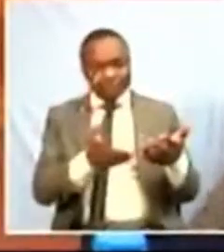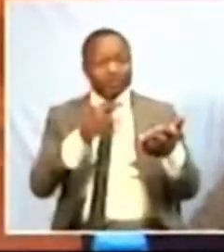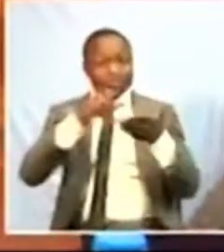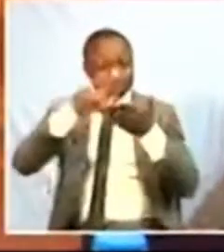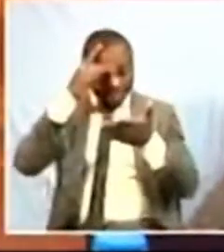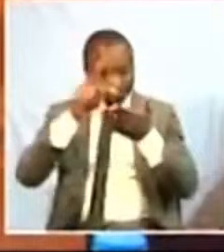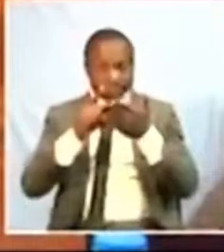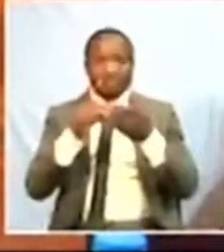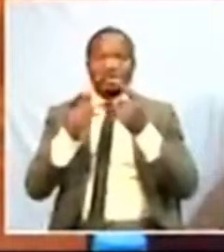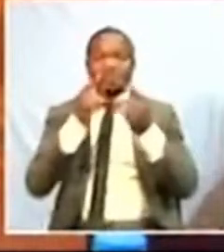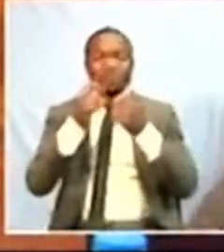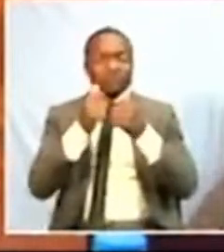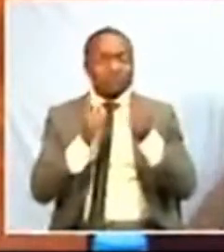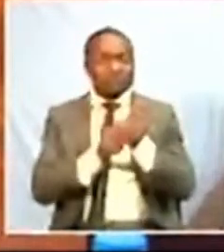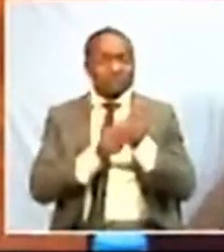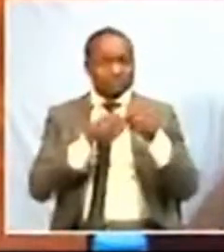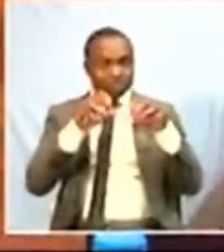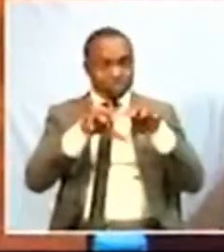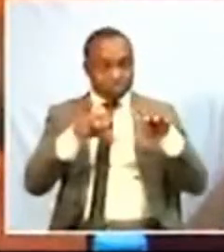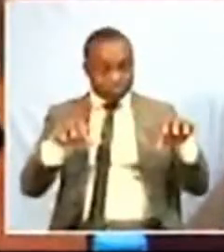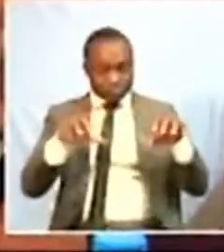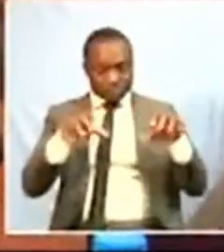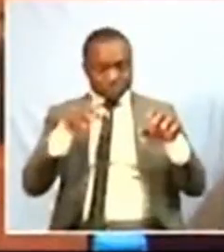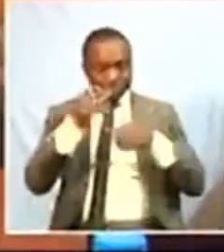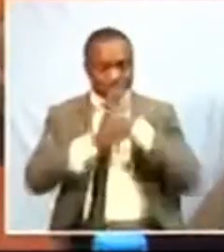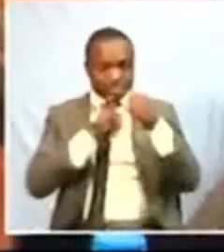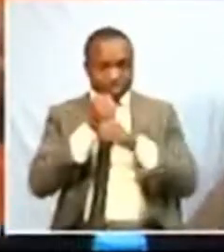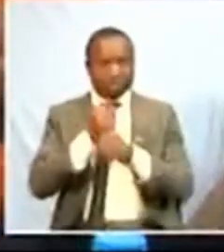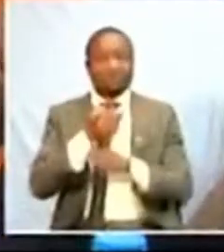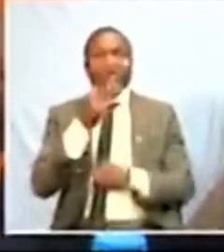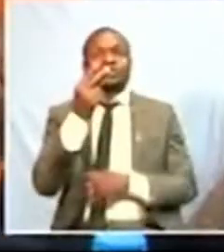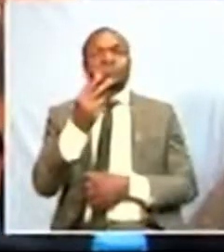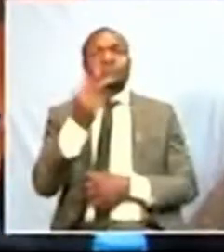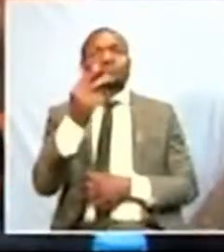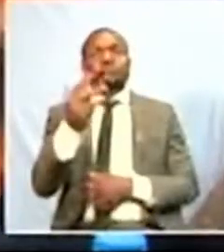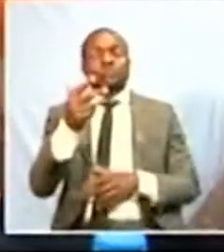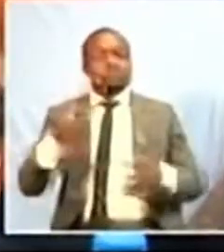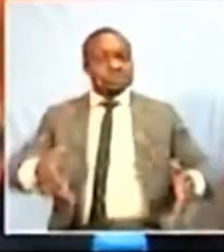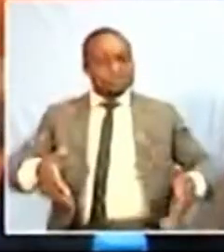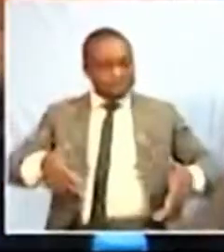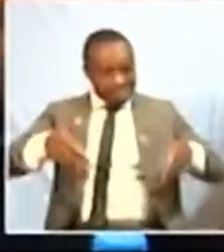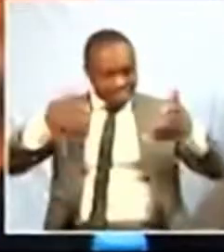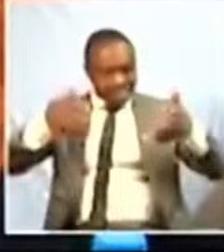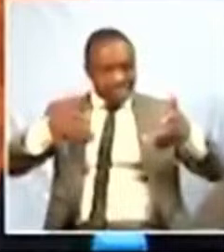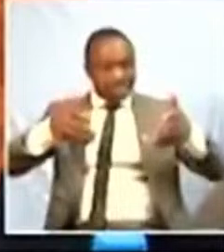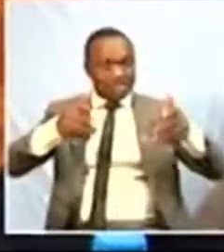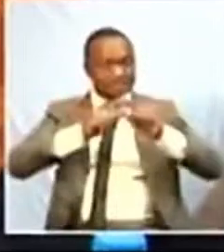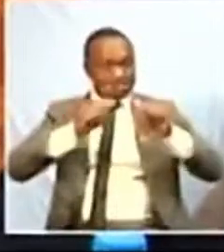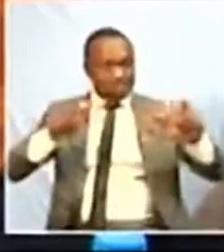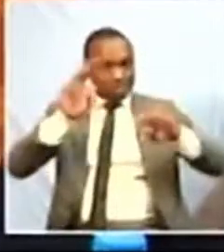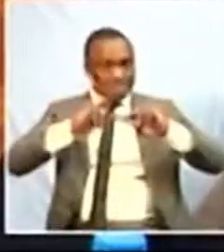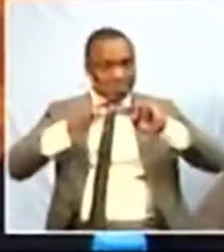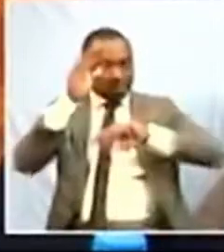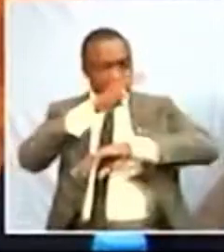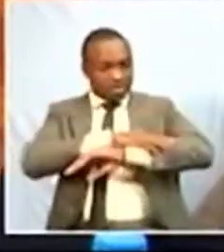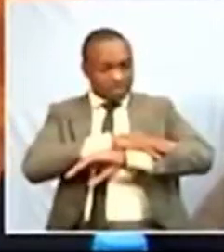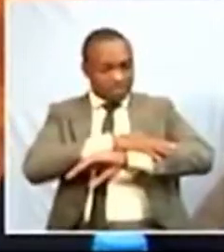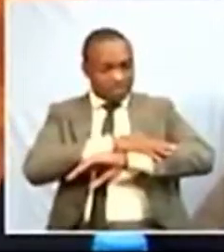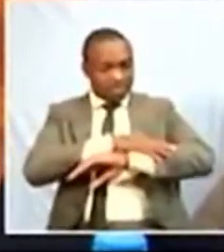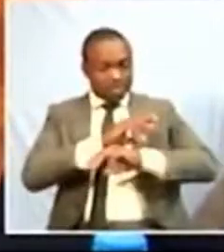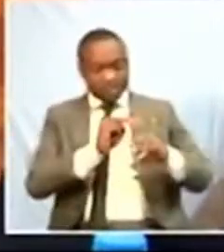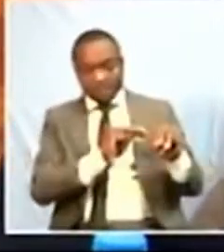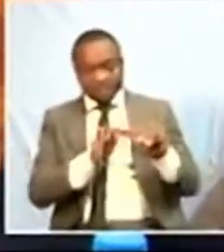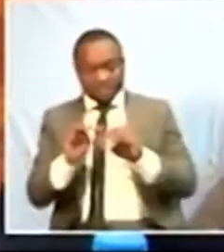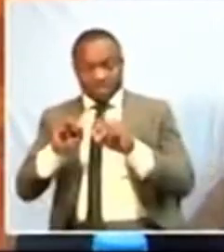You are talking of children at grade 2, grade 3, lifting a big desk just to transport it around the classroom or